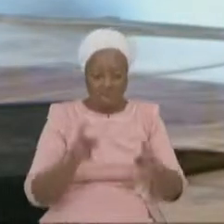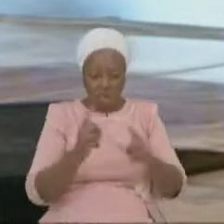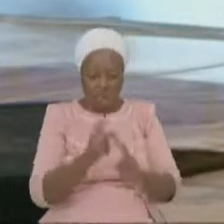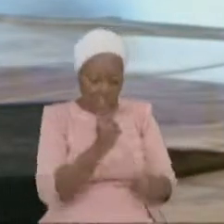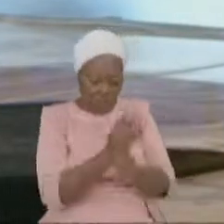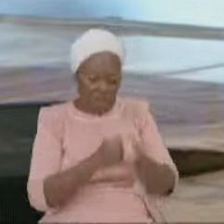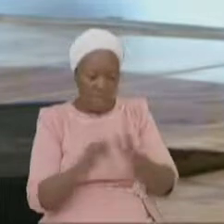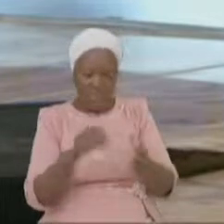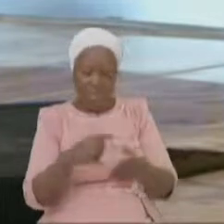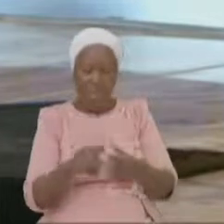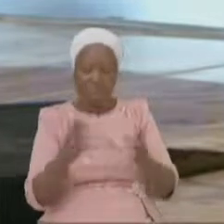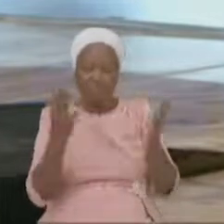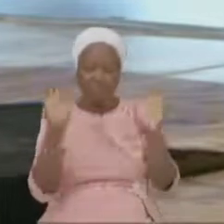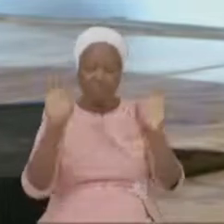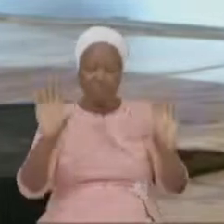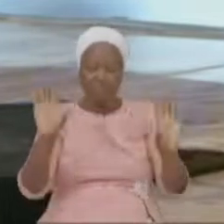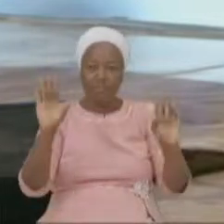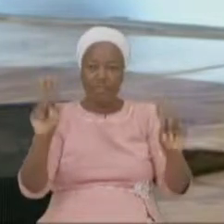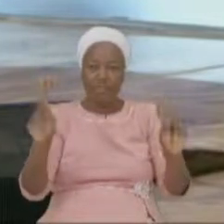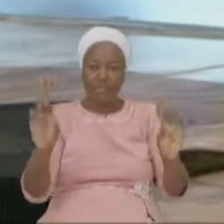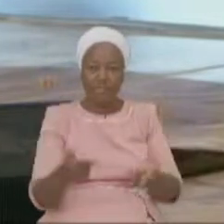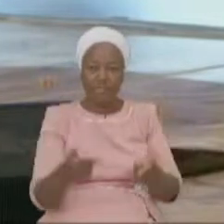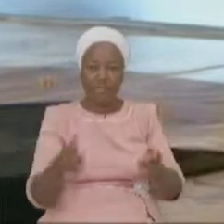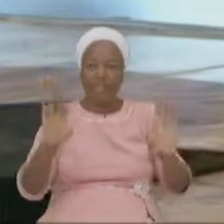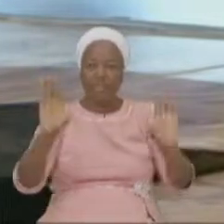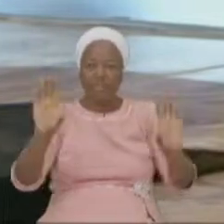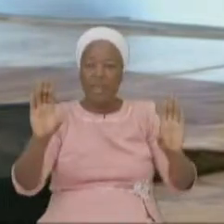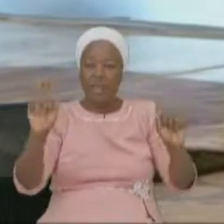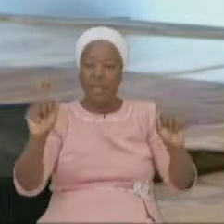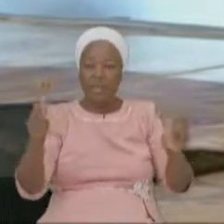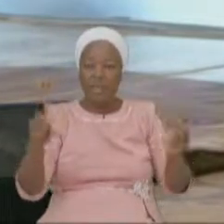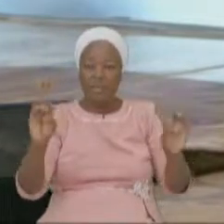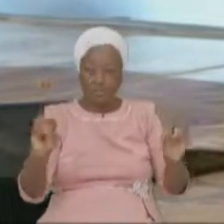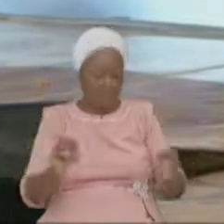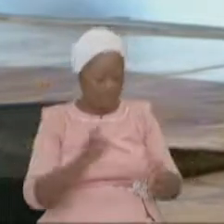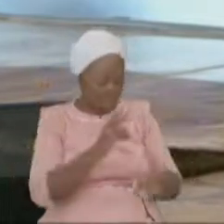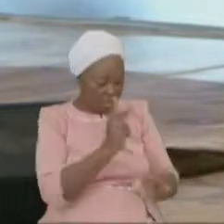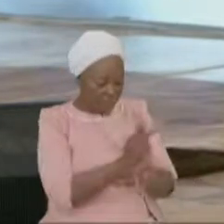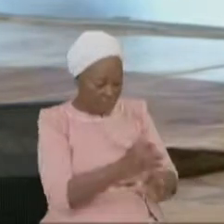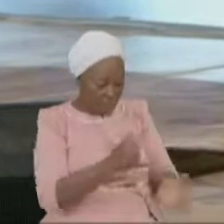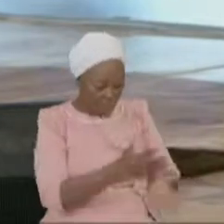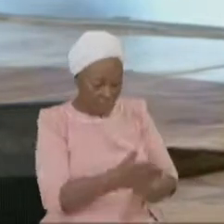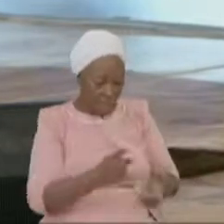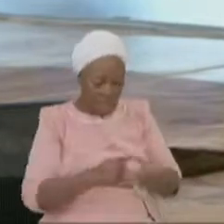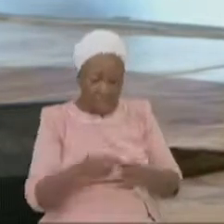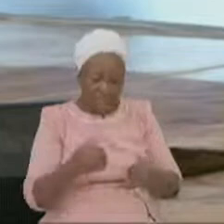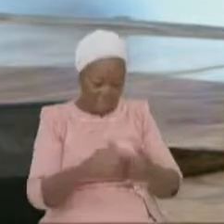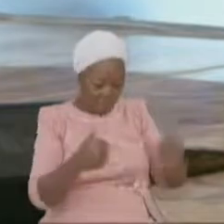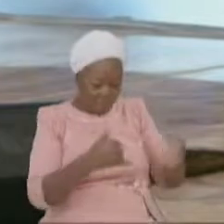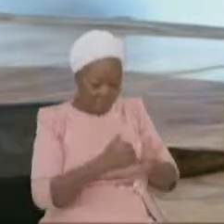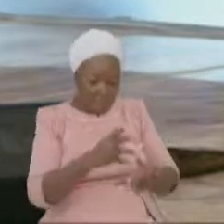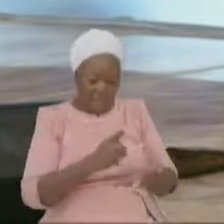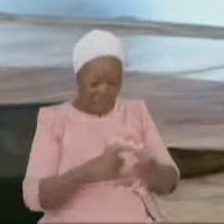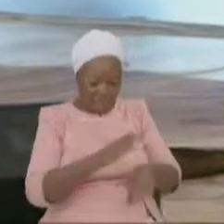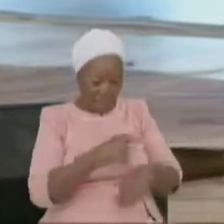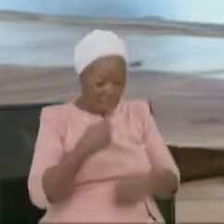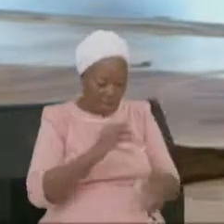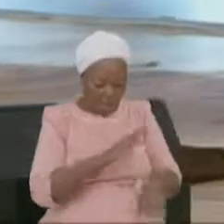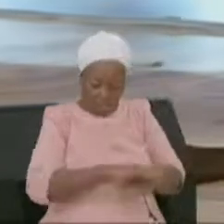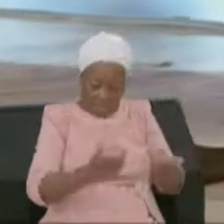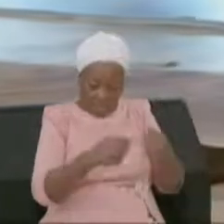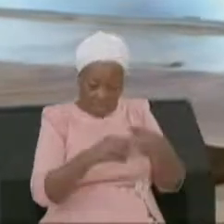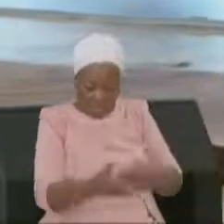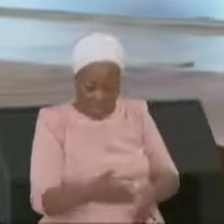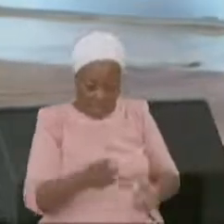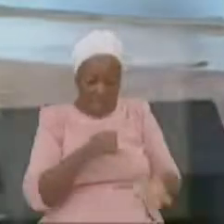come here. Isolate it, stay there, don't come here, starve it. It is what you